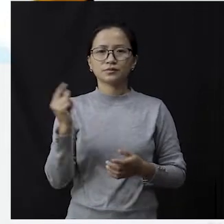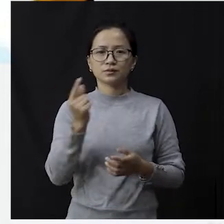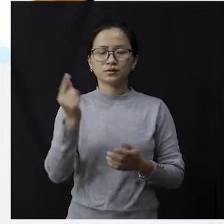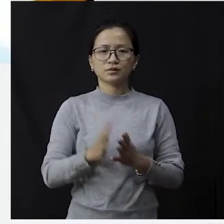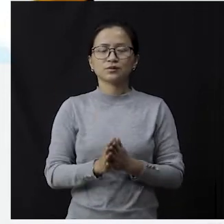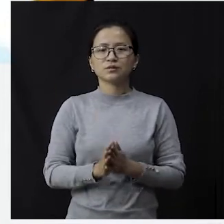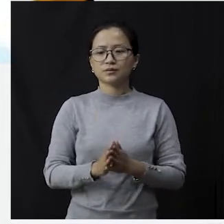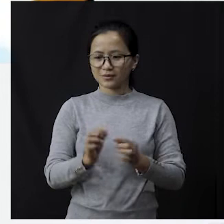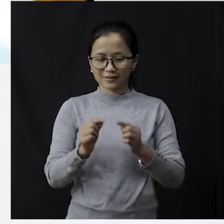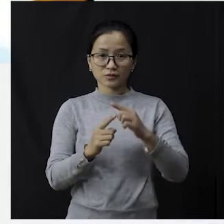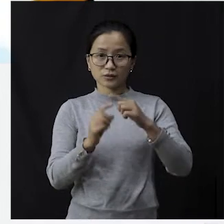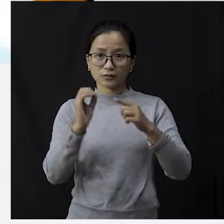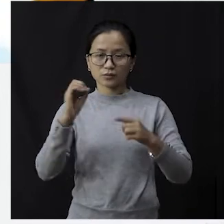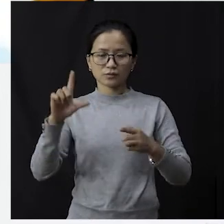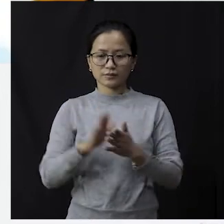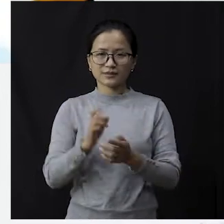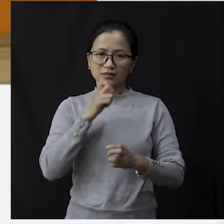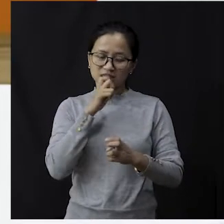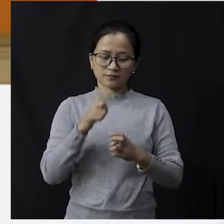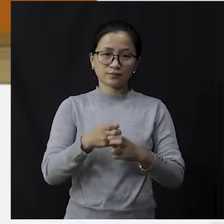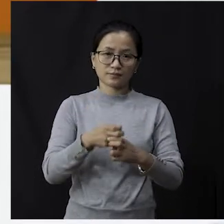use a tool such as a hammer and a saw.